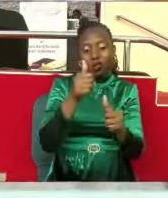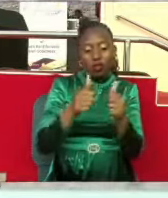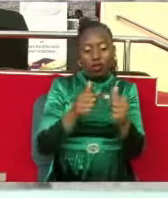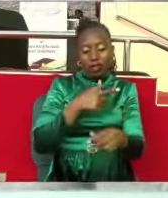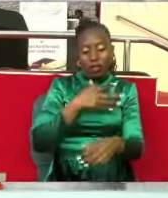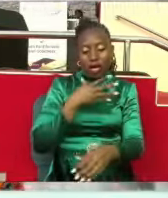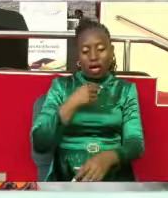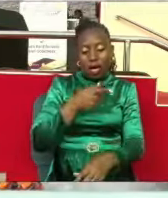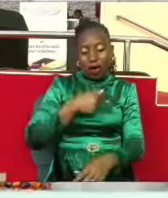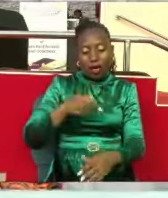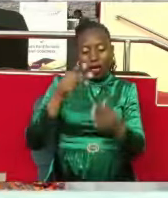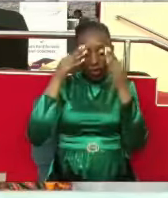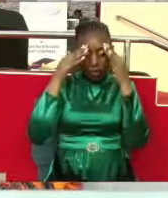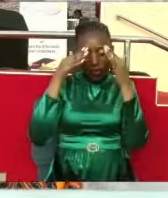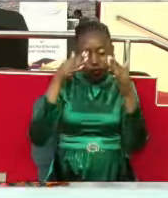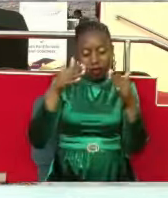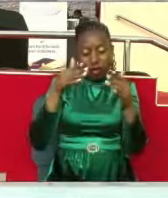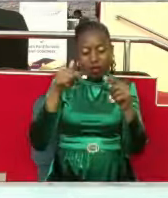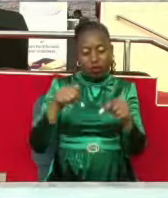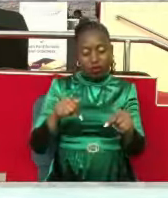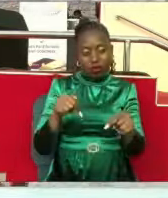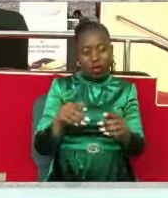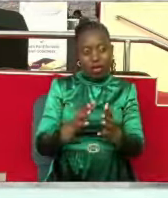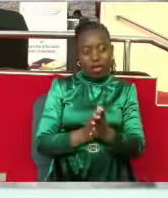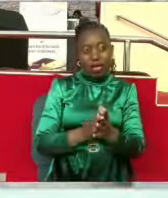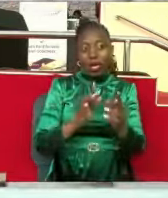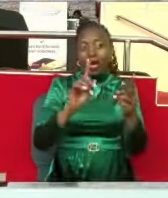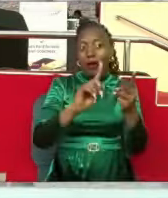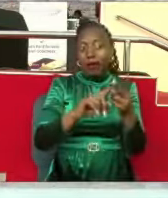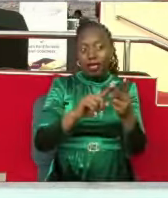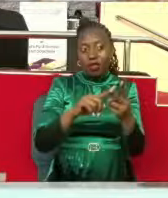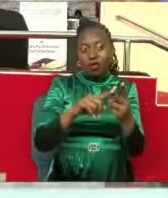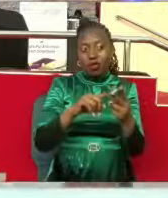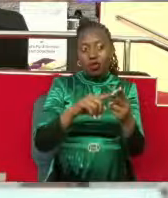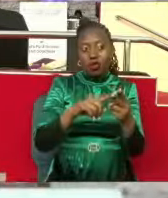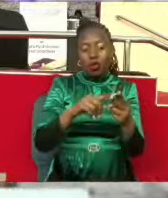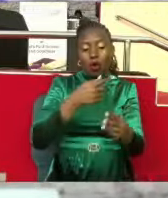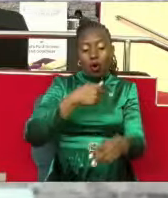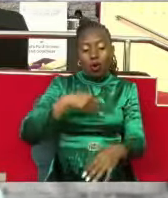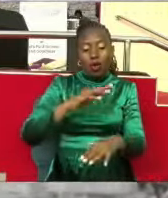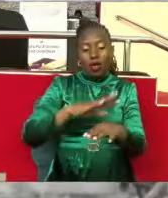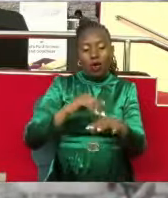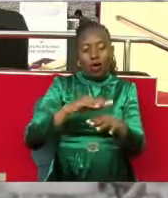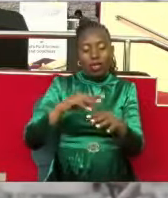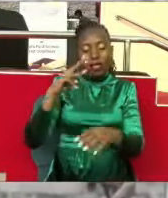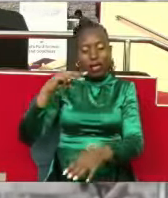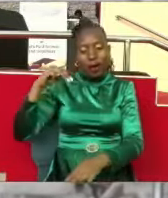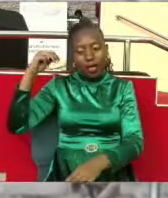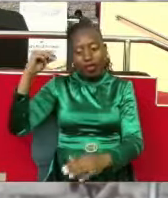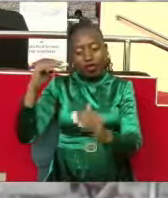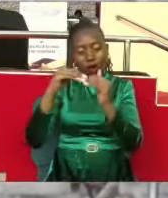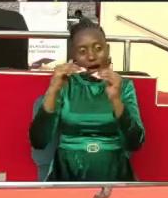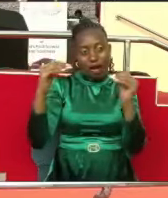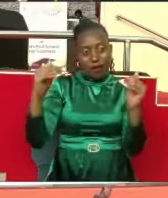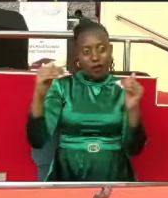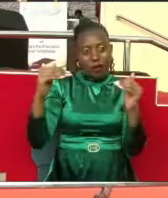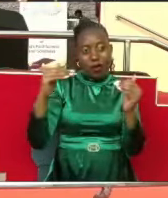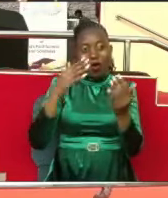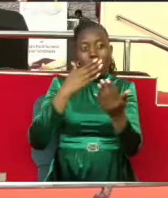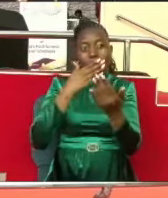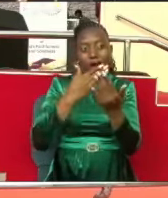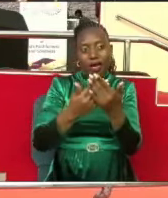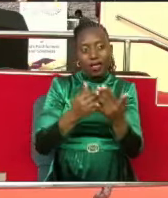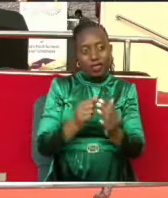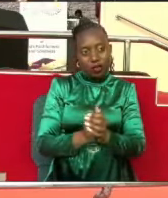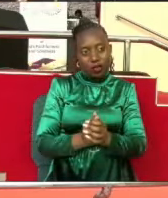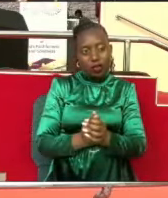ningependa tutazamie siku ya leo. This is what I call the mature level of gratitude. Hii ni hali ya kukomaa shukrani ya ukomavu. Or